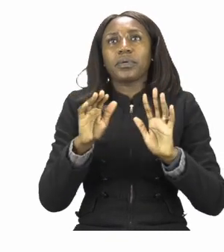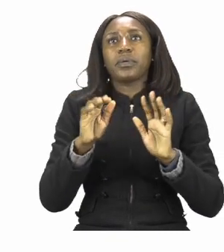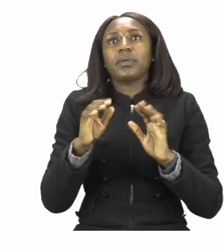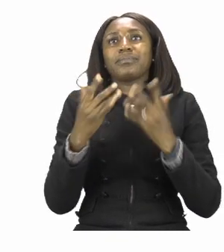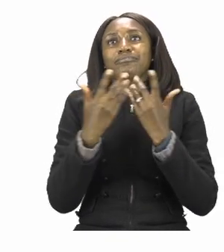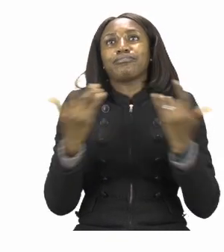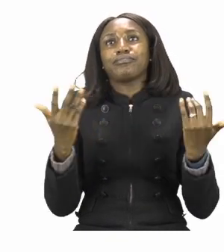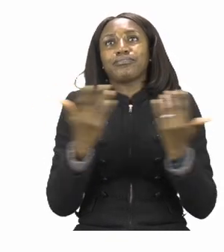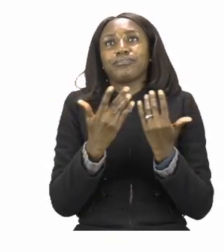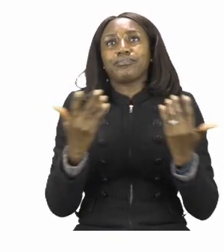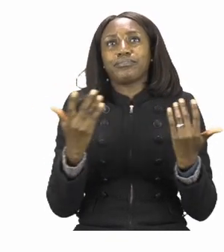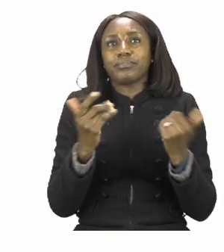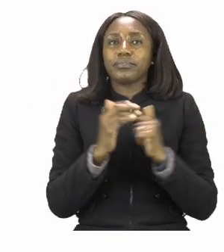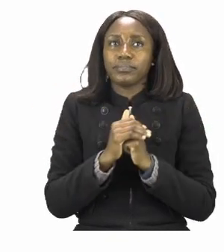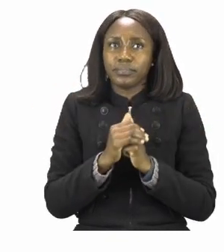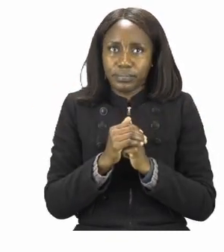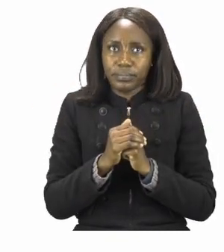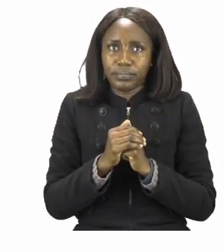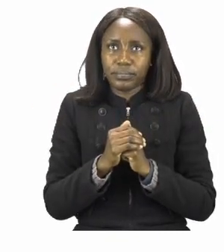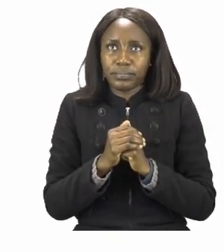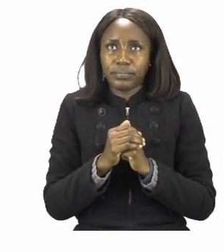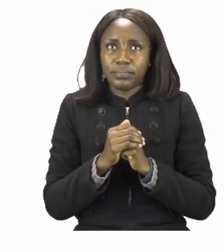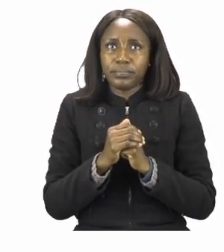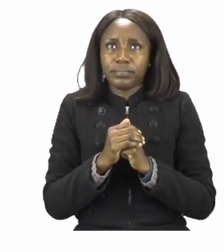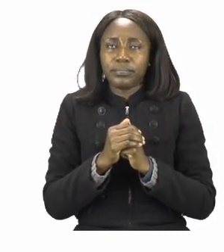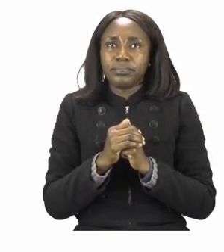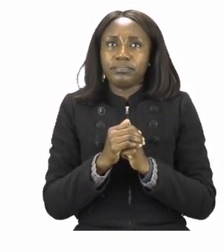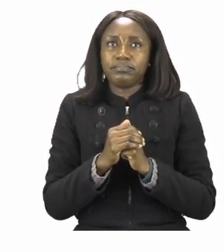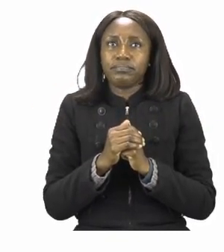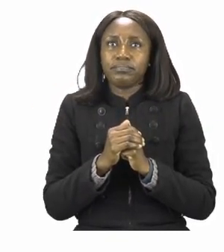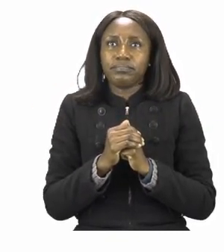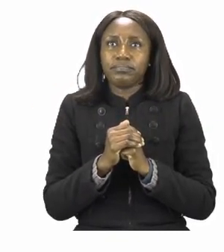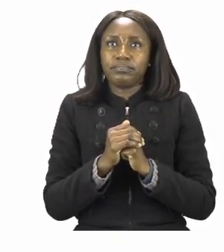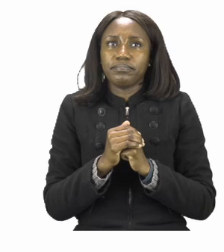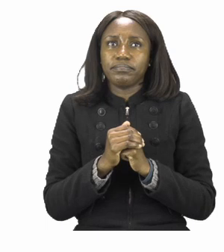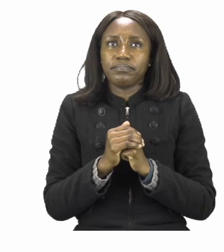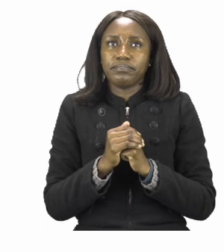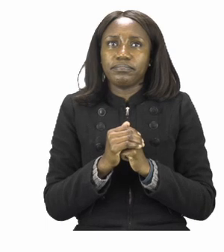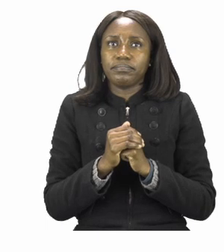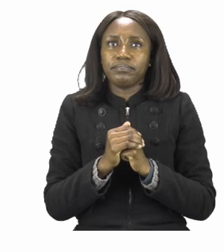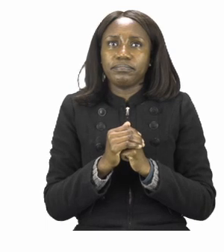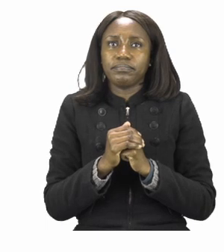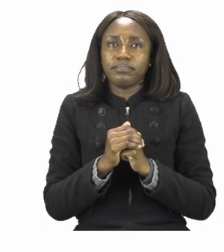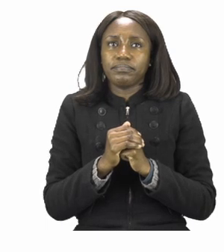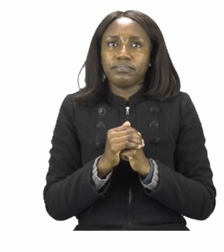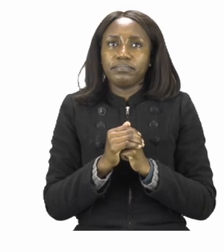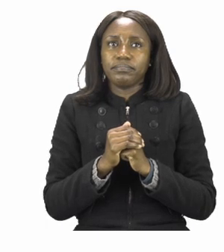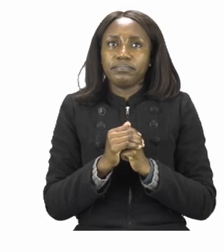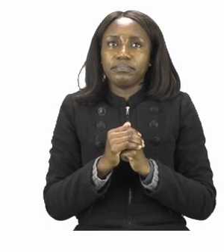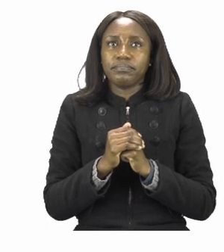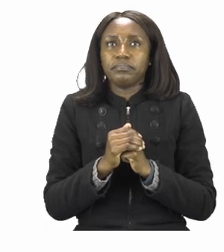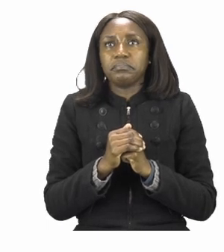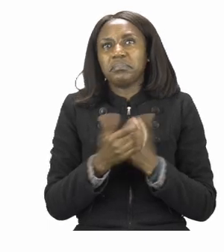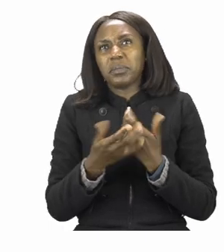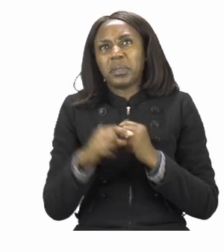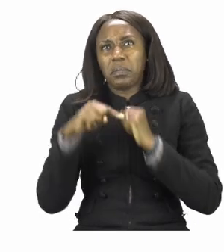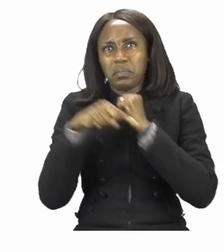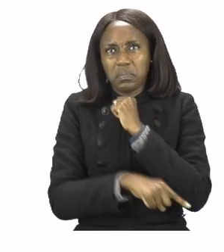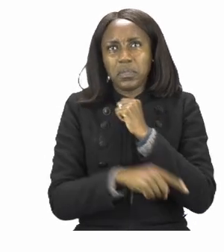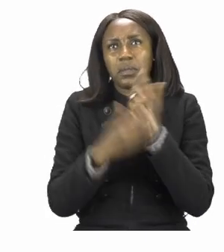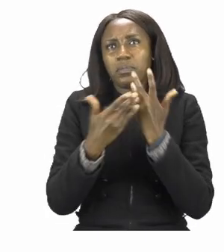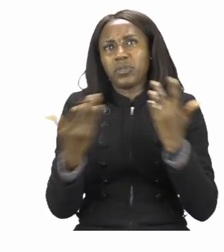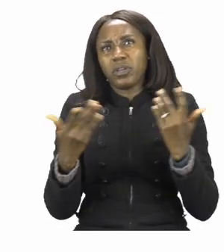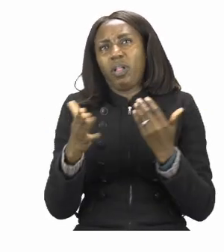it's going to be our job to use this green color in my hand. Now it can be light green